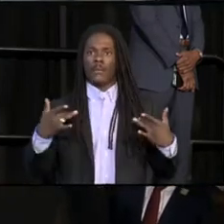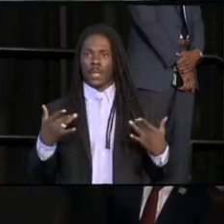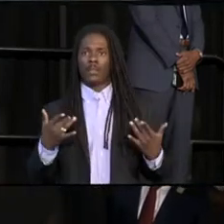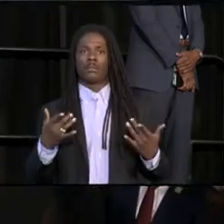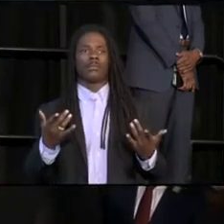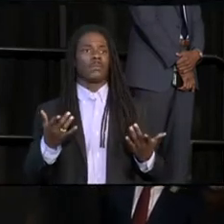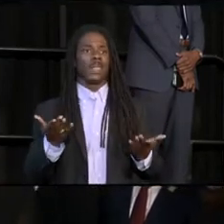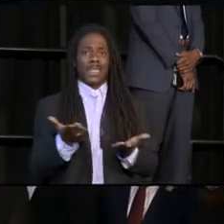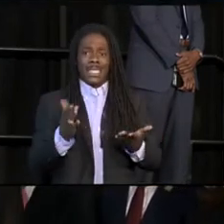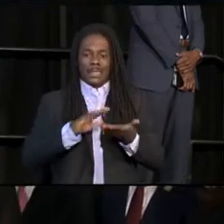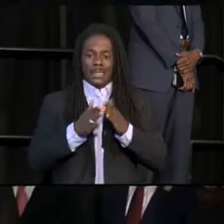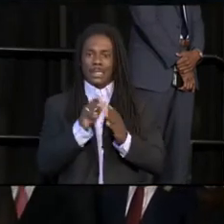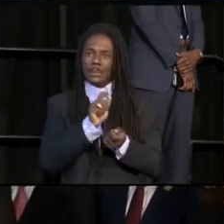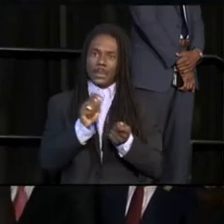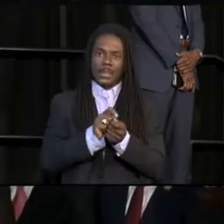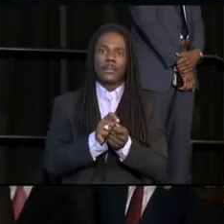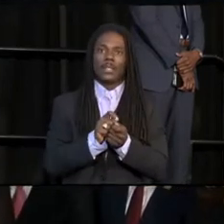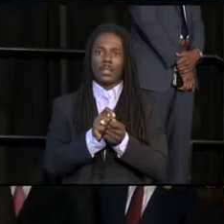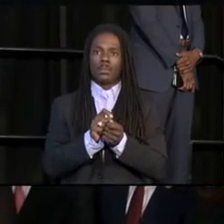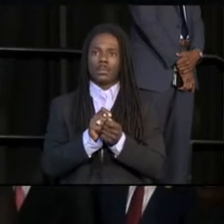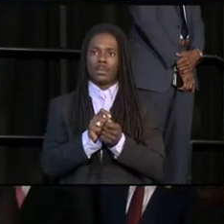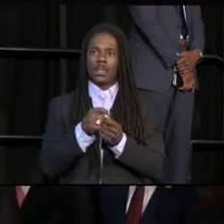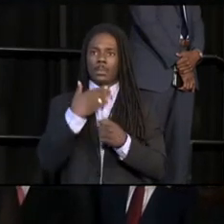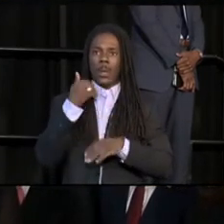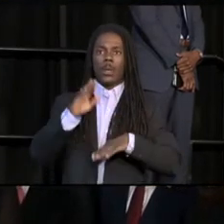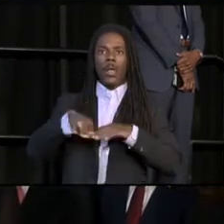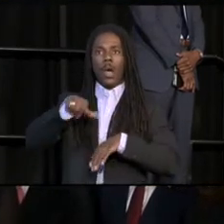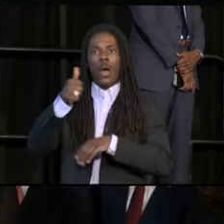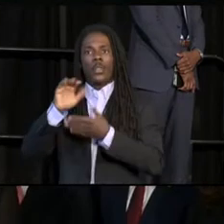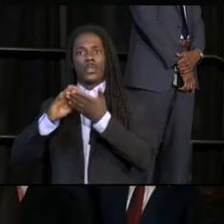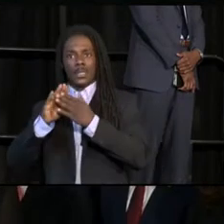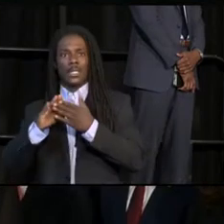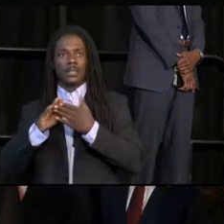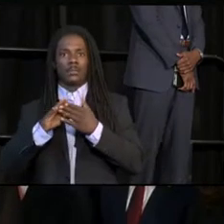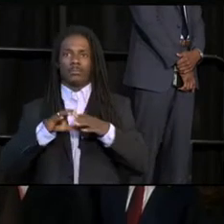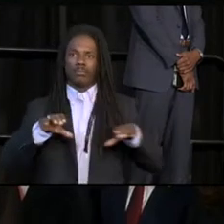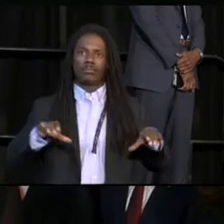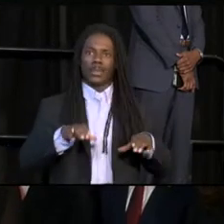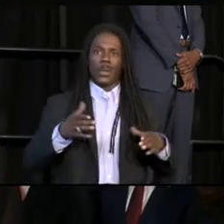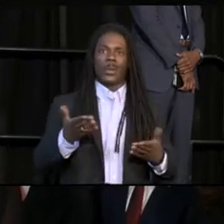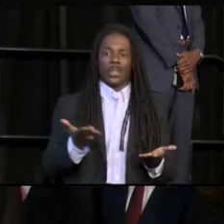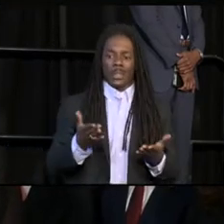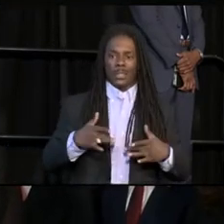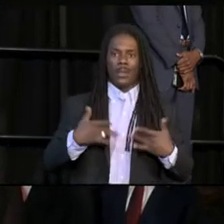better shape to handle these types of events than any other city. But at the end of the day,